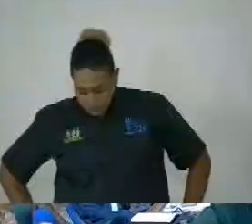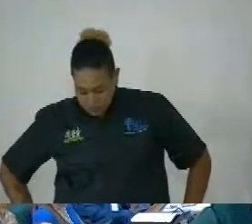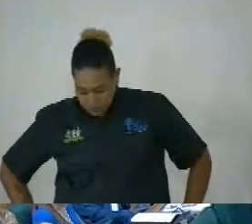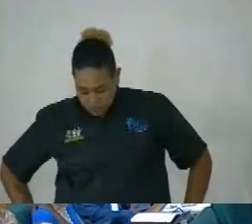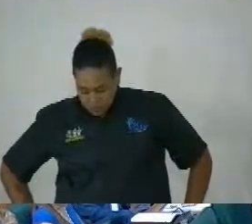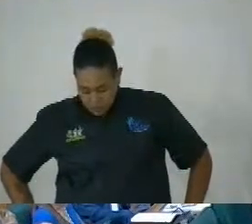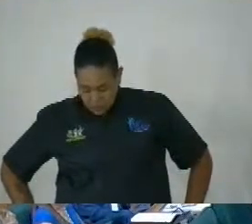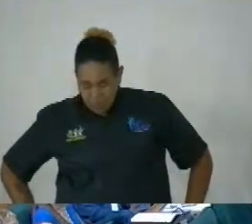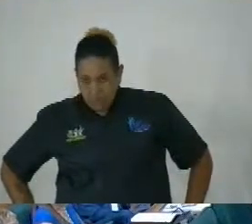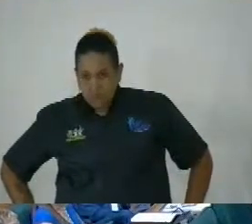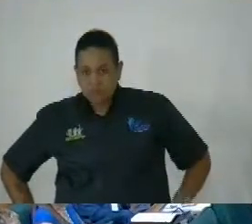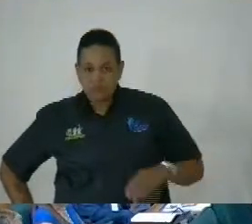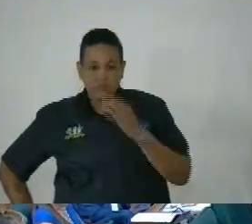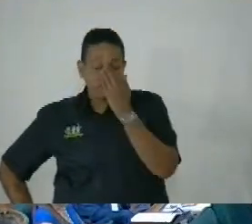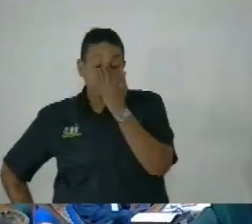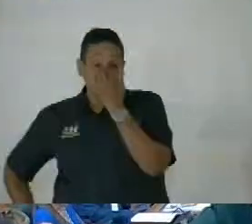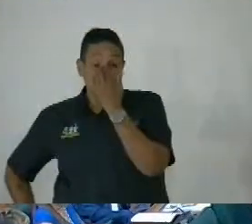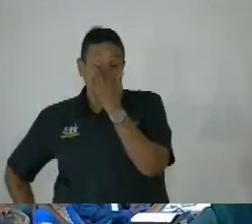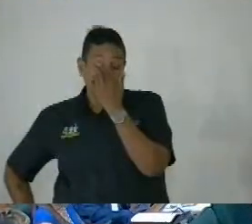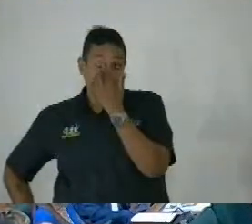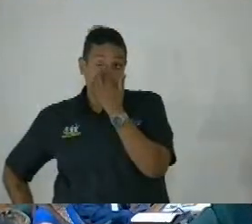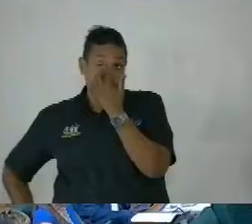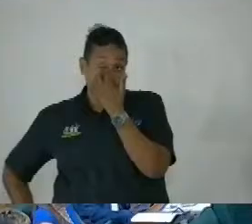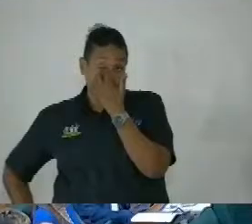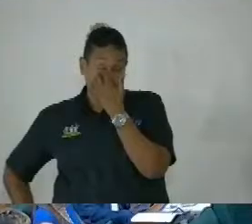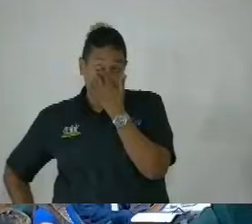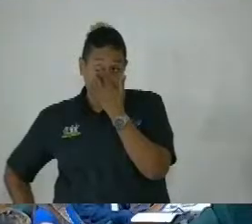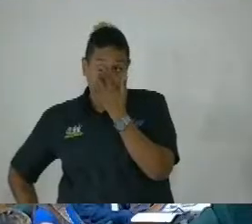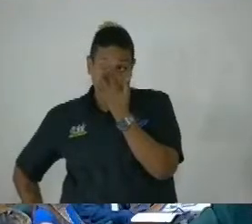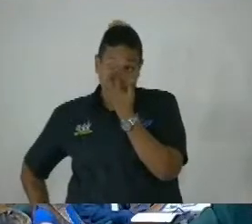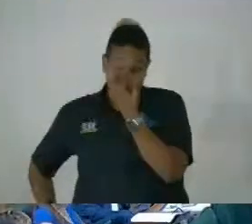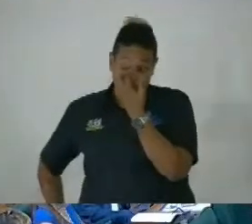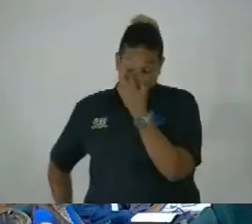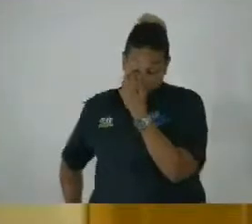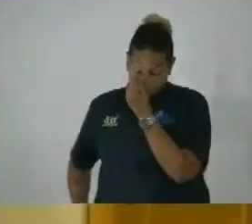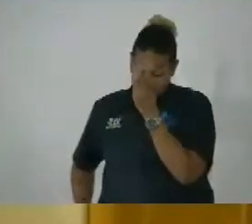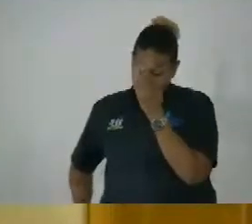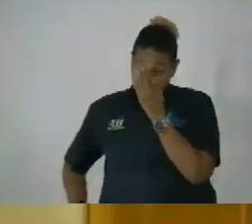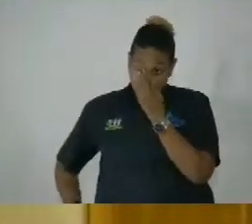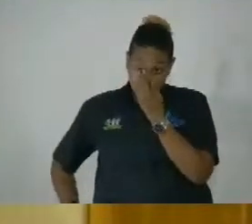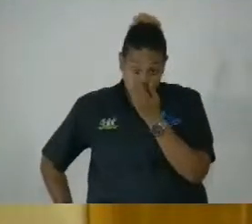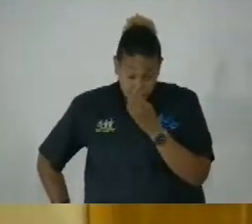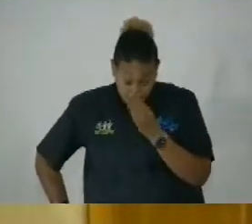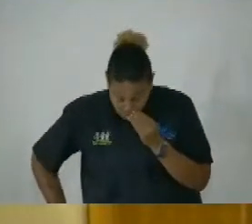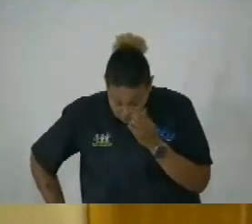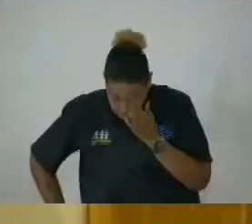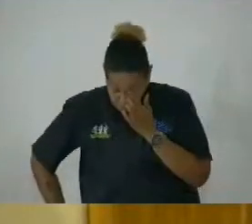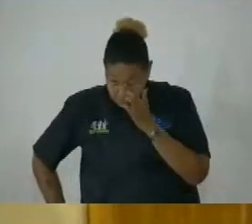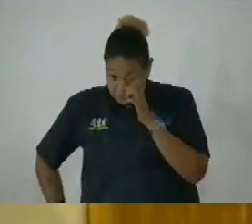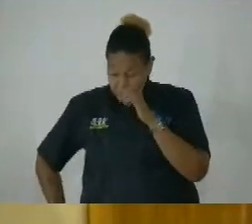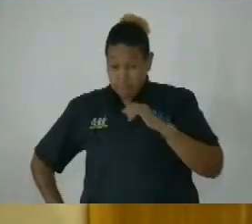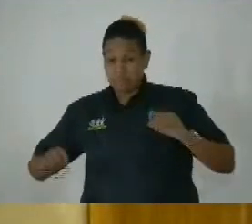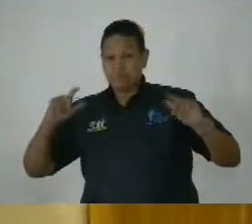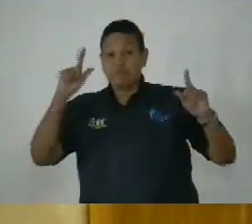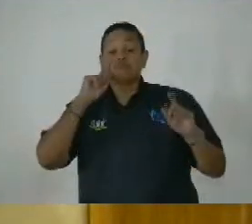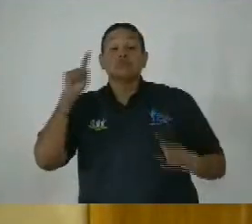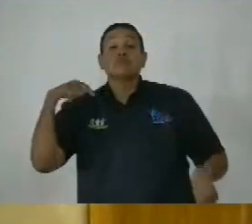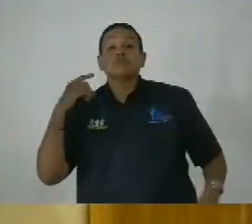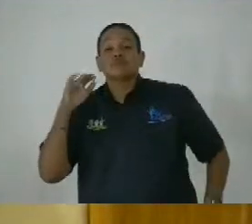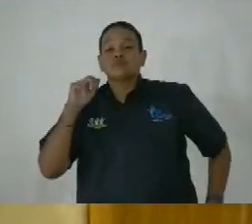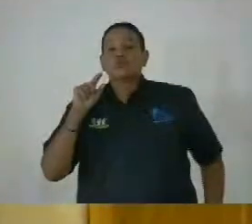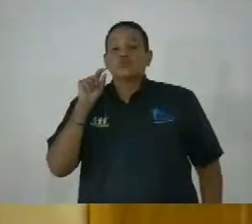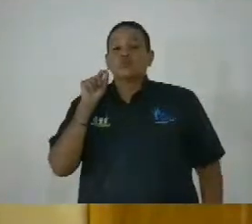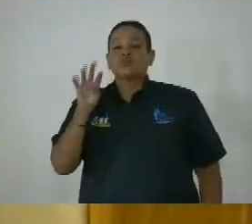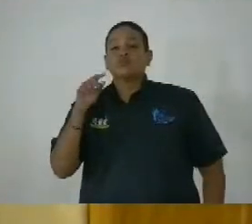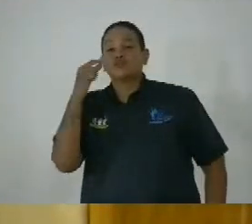you can take a look at the chart to get that. When we examine the monthly count since July 2024, the trend line, the green